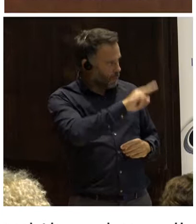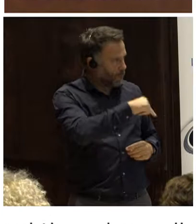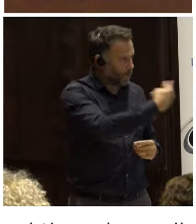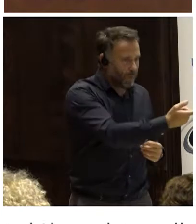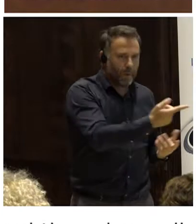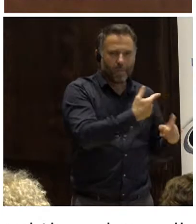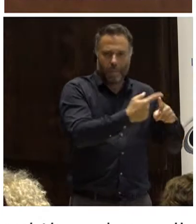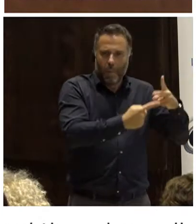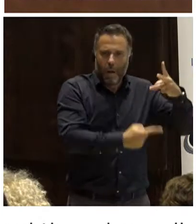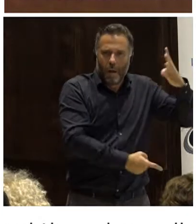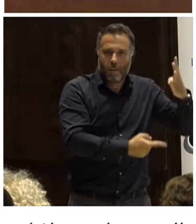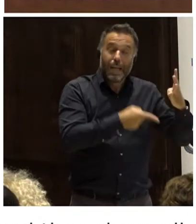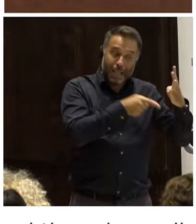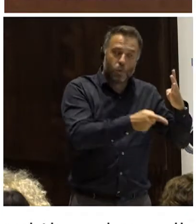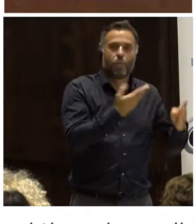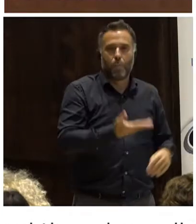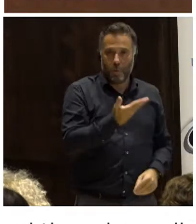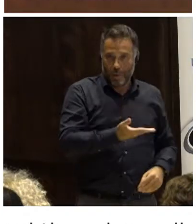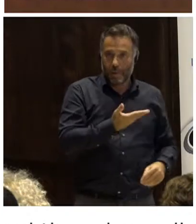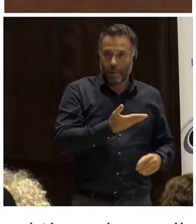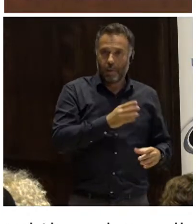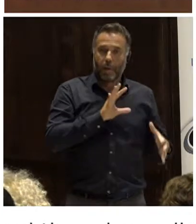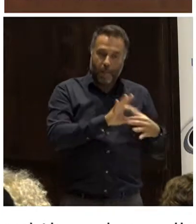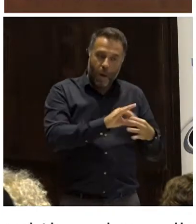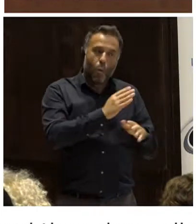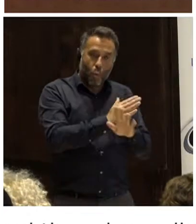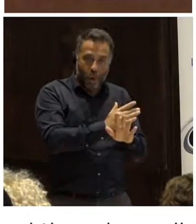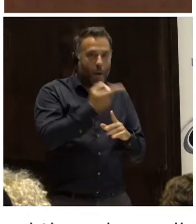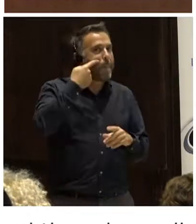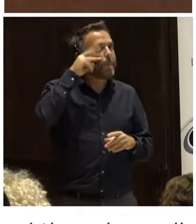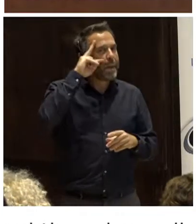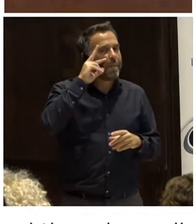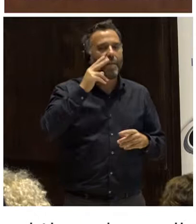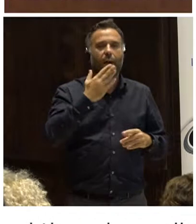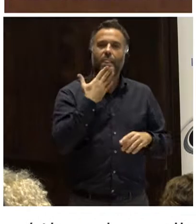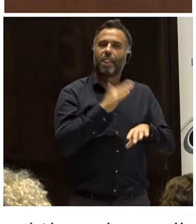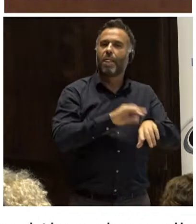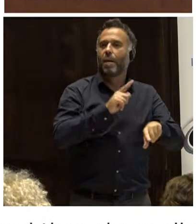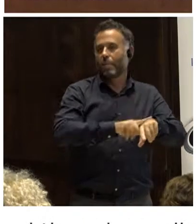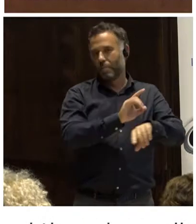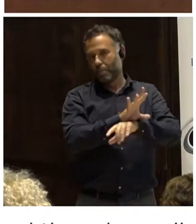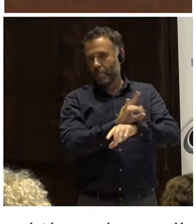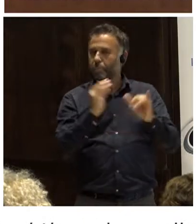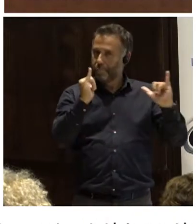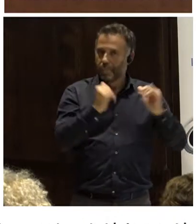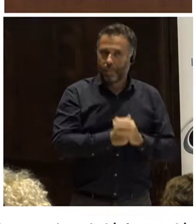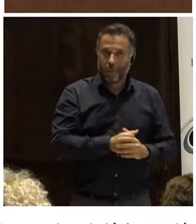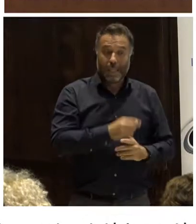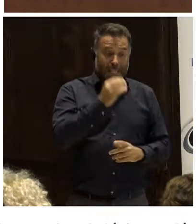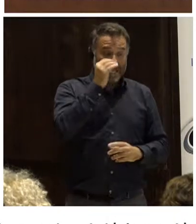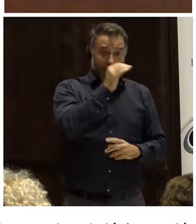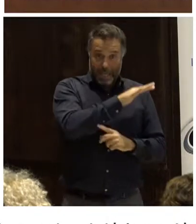ludic experience is important. When a child meets another child, the first